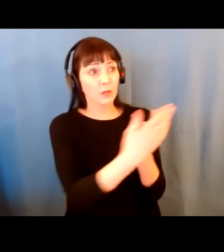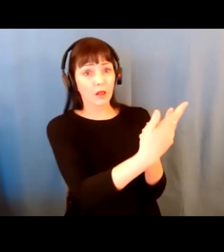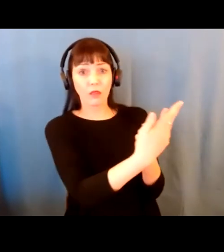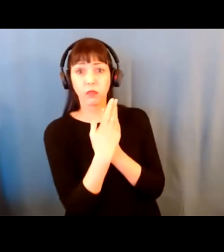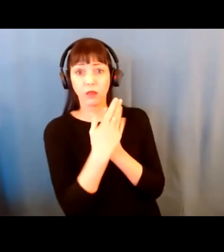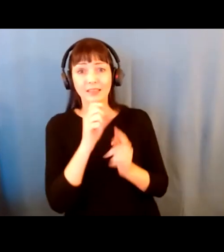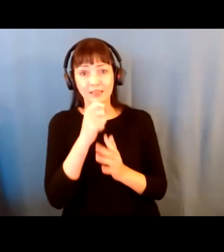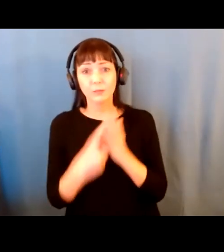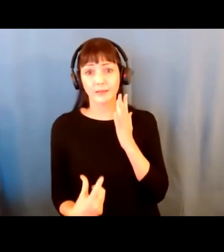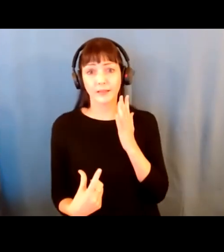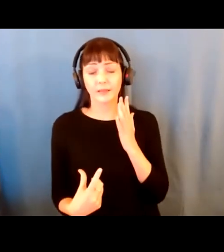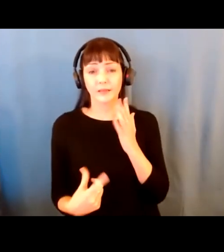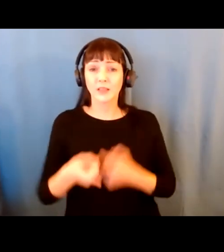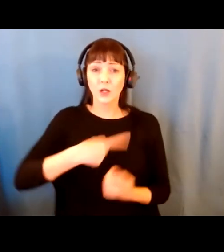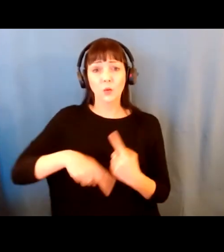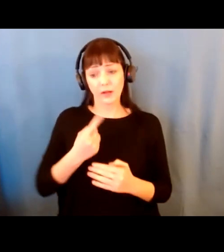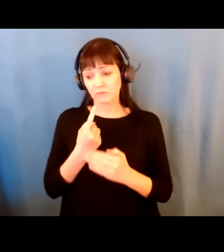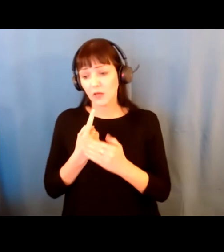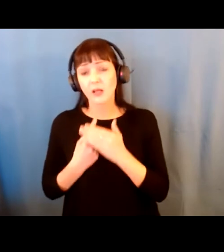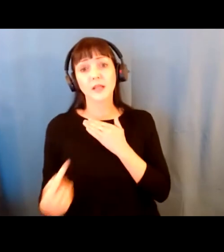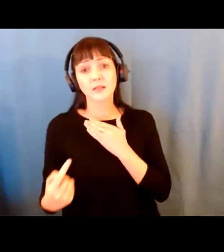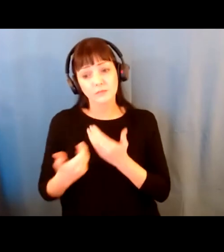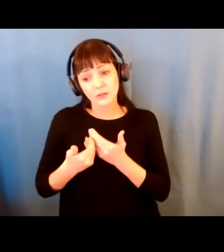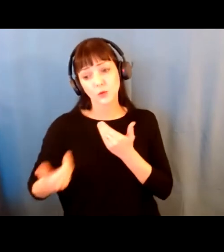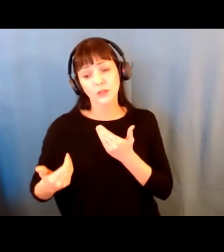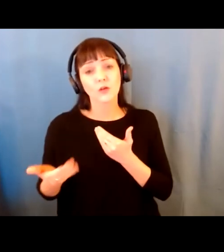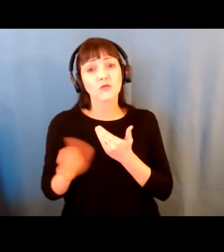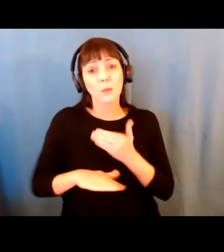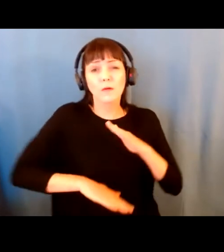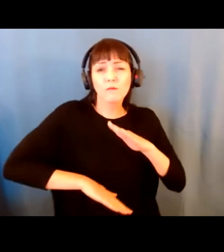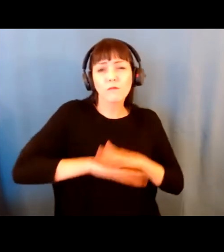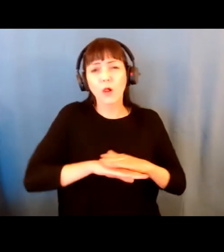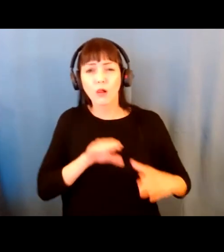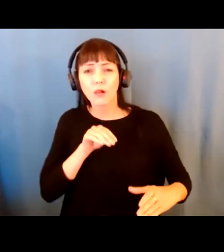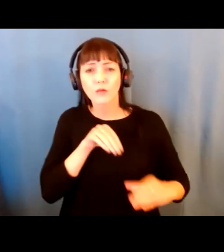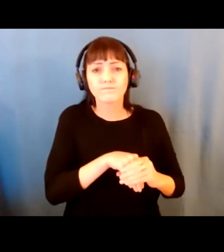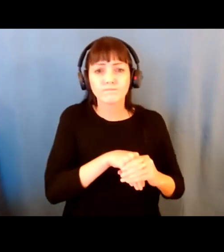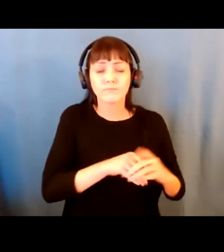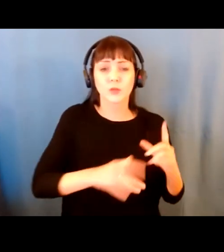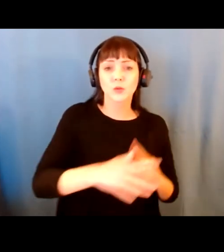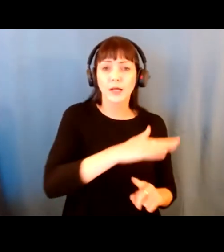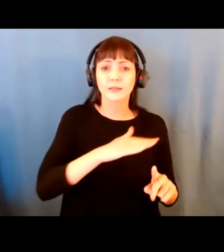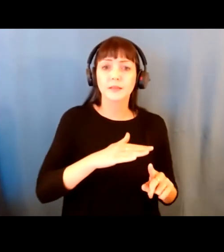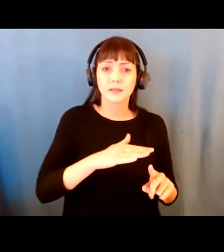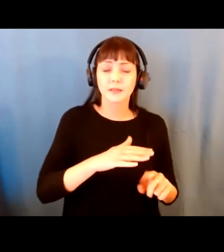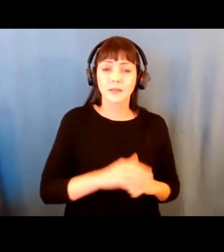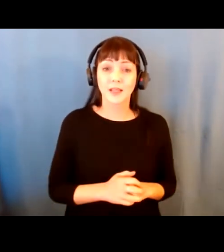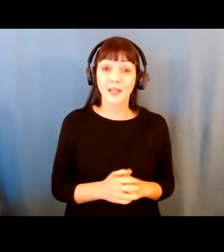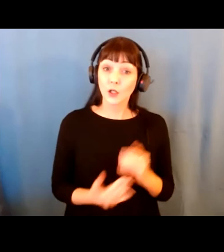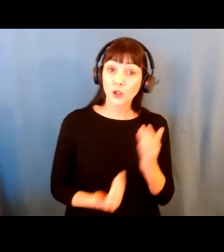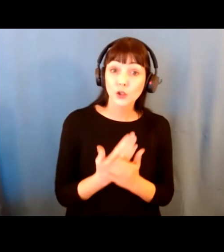unnecessarily isolated and excluded from full participation in society. Now, this is not a new